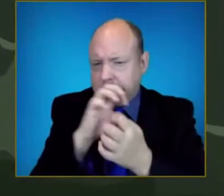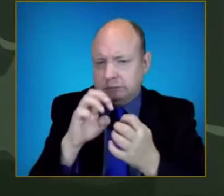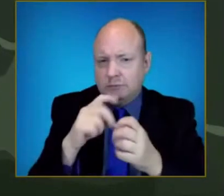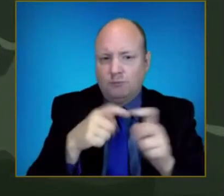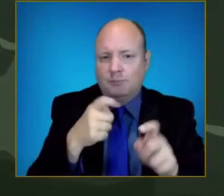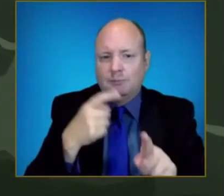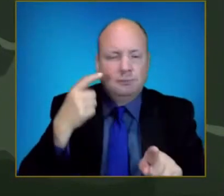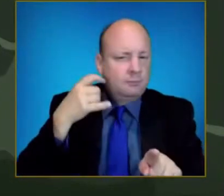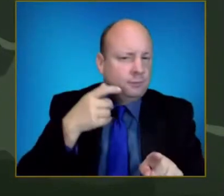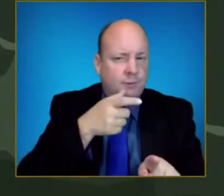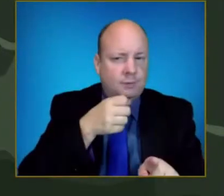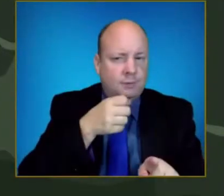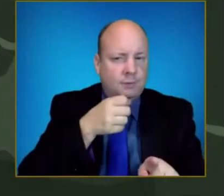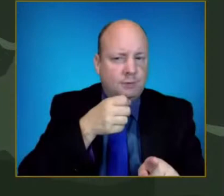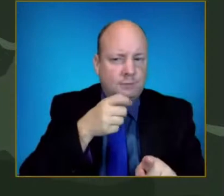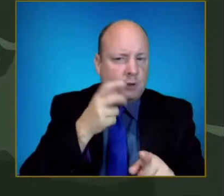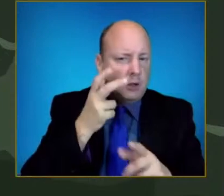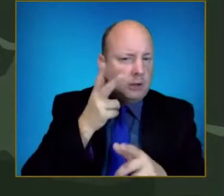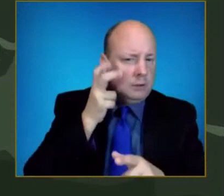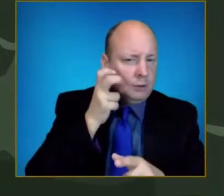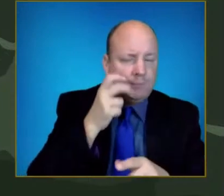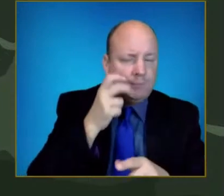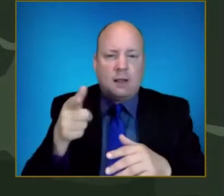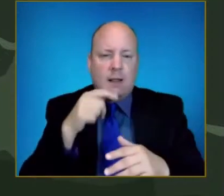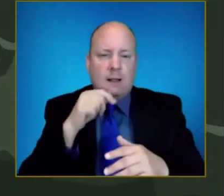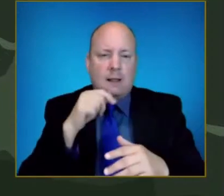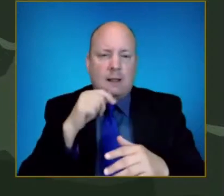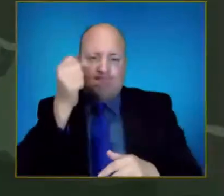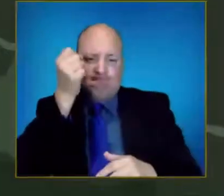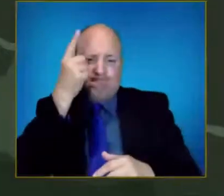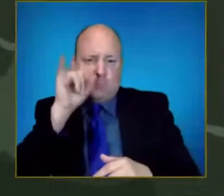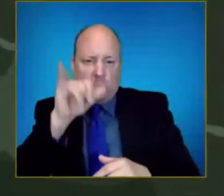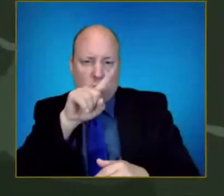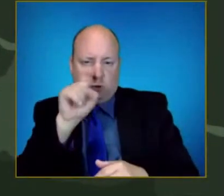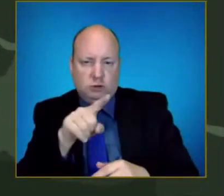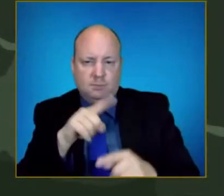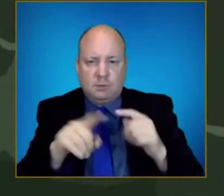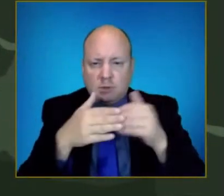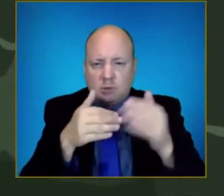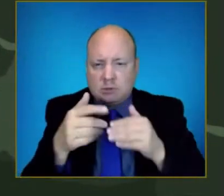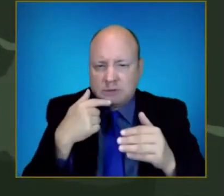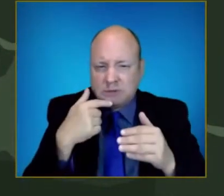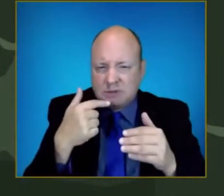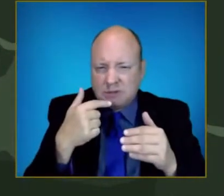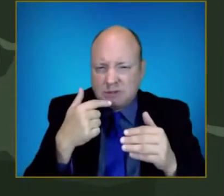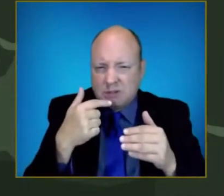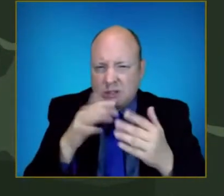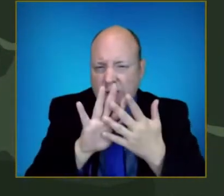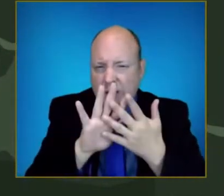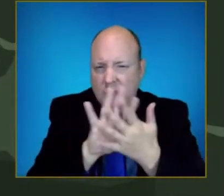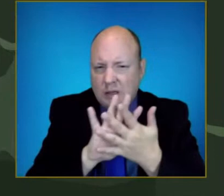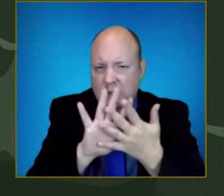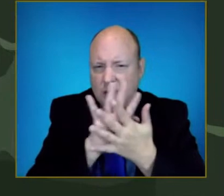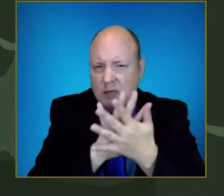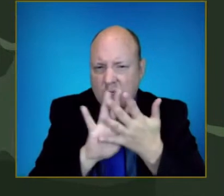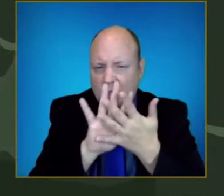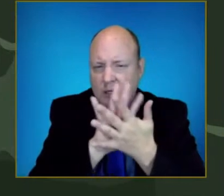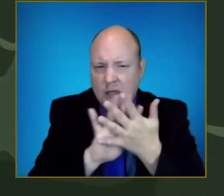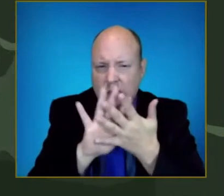Can Dr. Jean or Director Banks answer why the vaccine is necessary even for those who have had COVID-19?